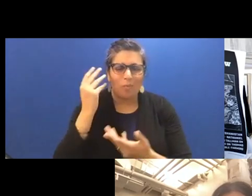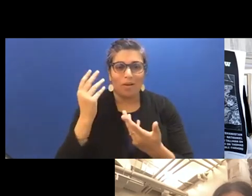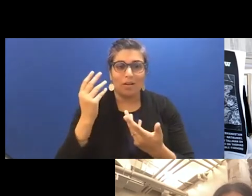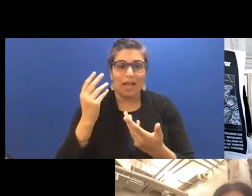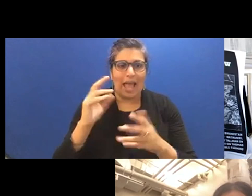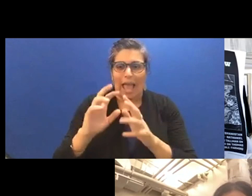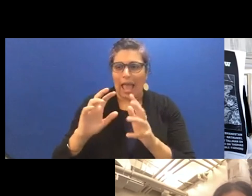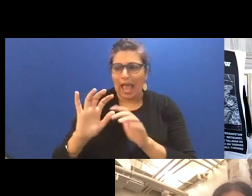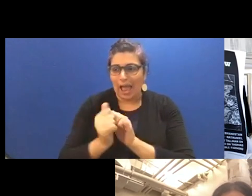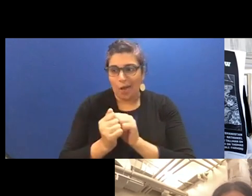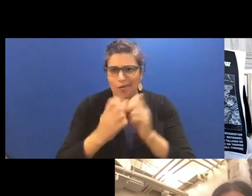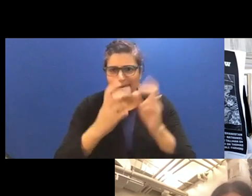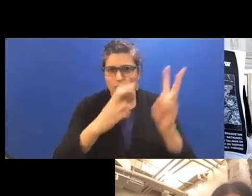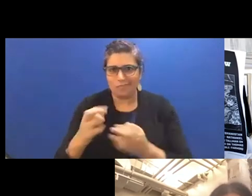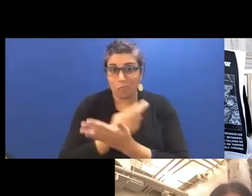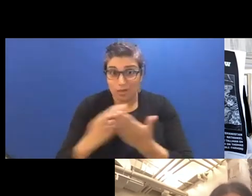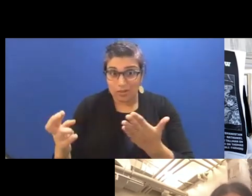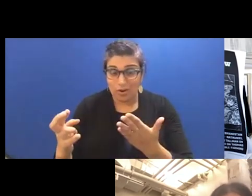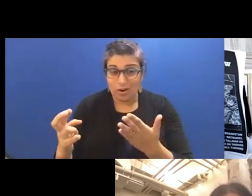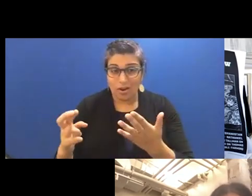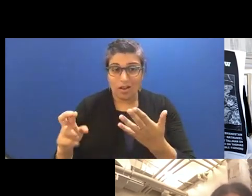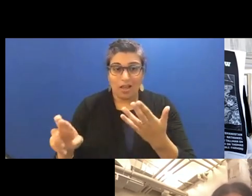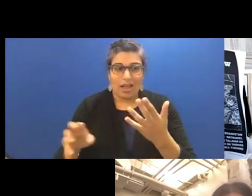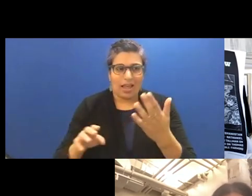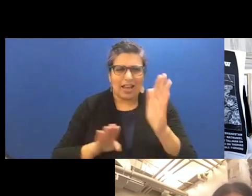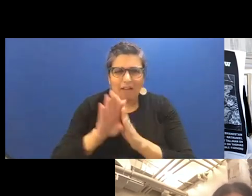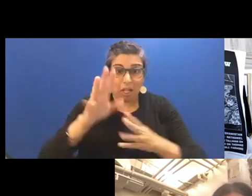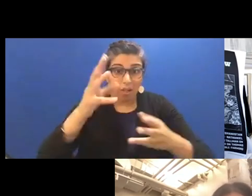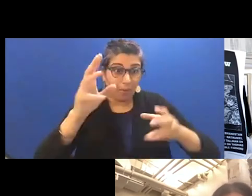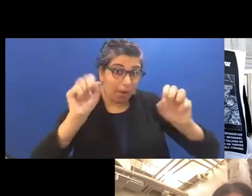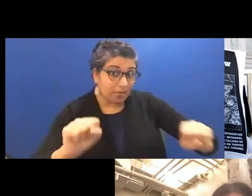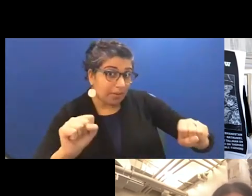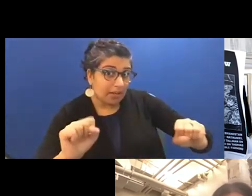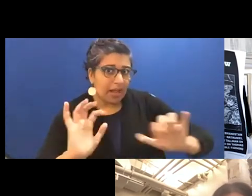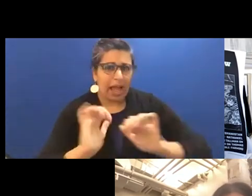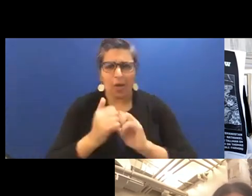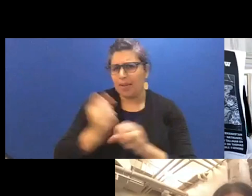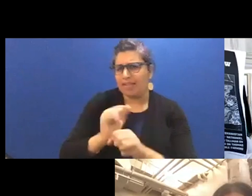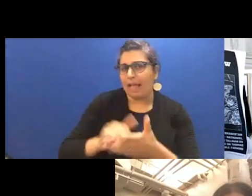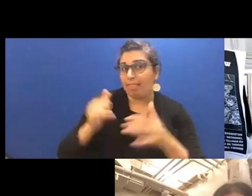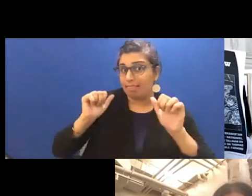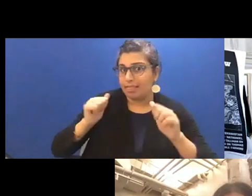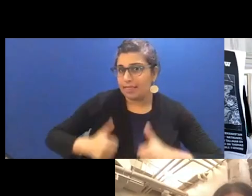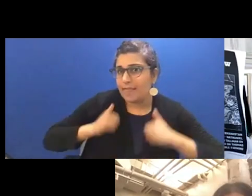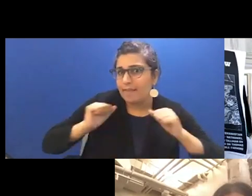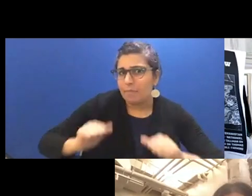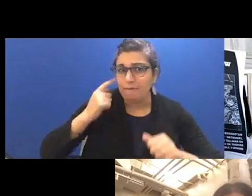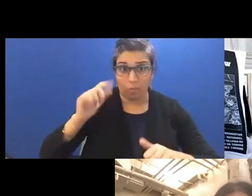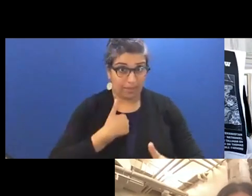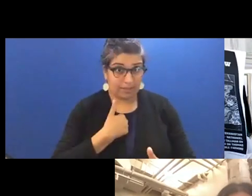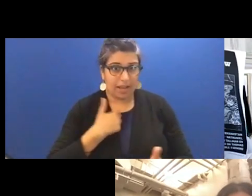resources from it and create possibility out of it, but how to make it livable for myself and make it